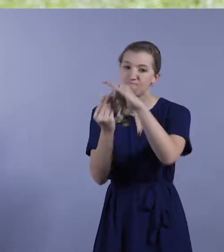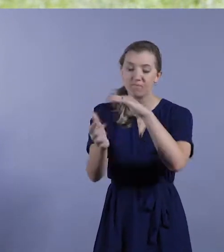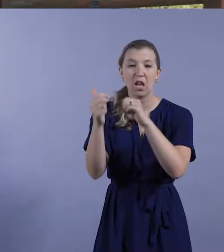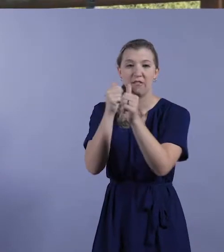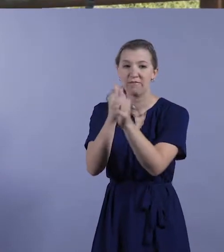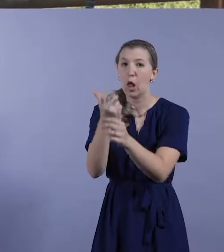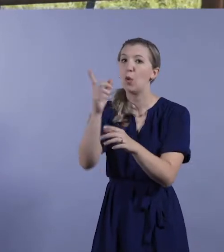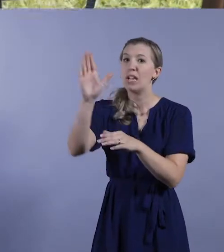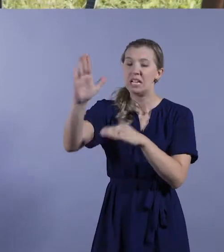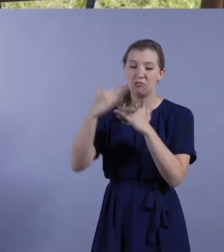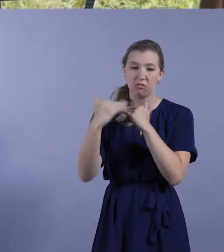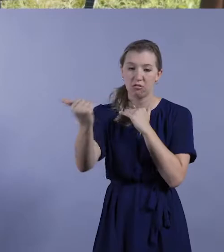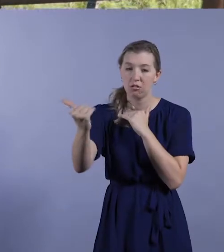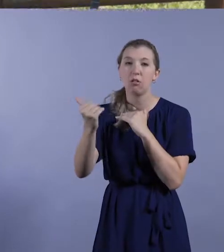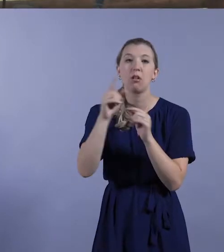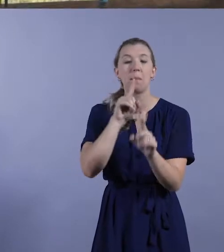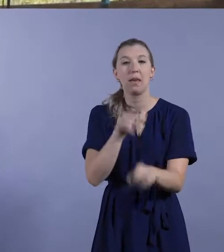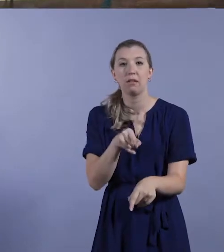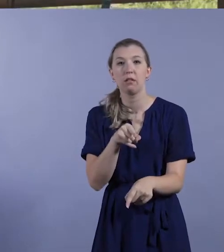us.